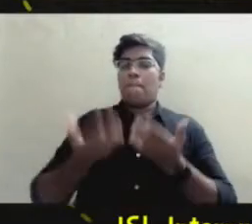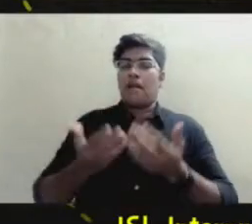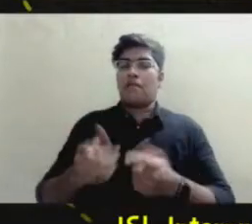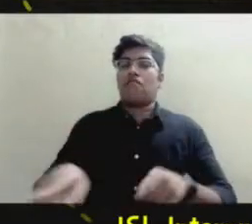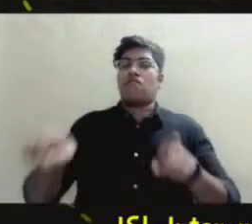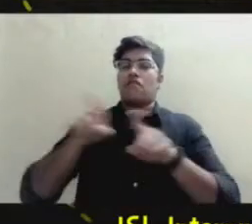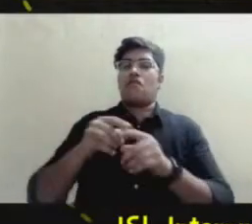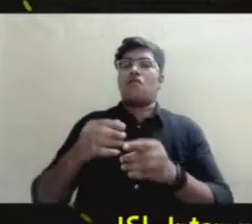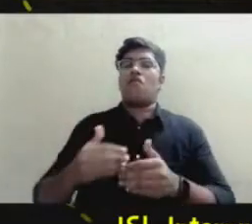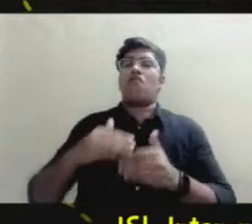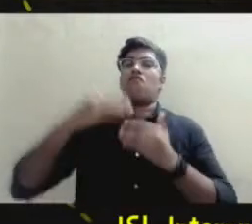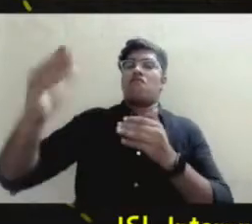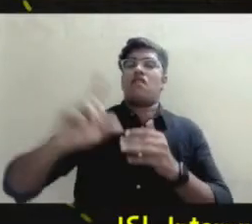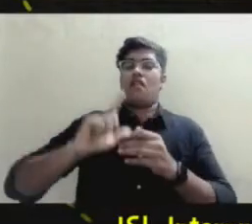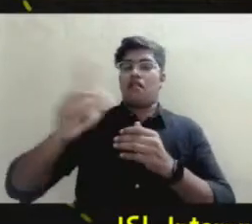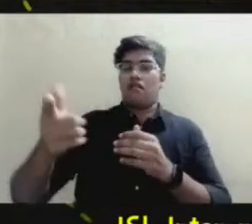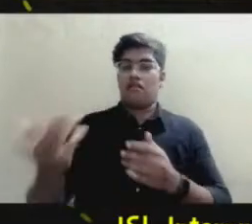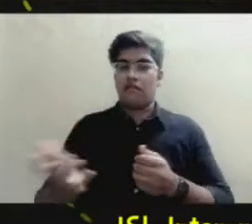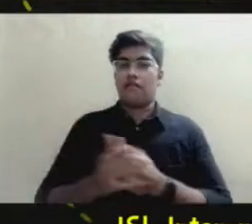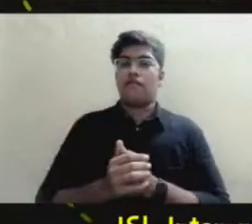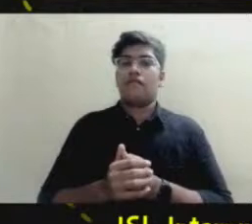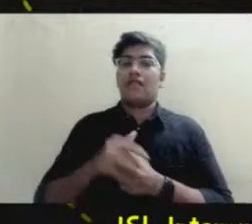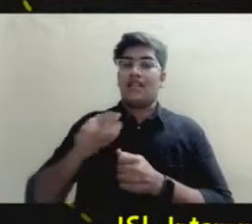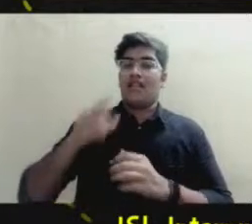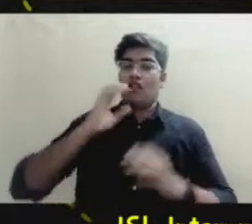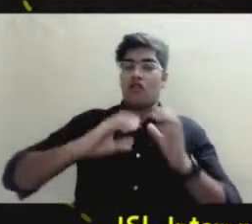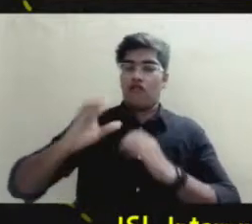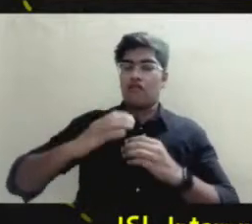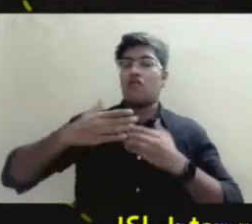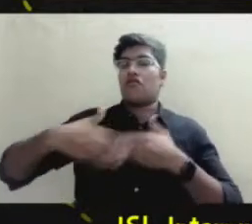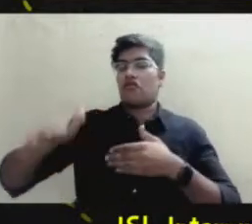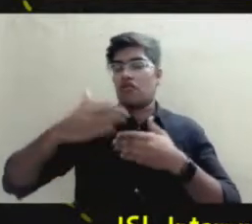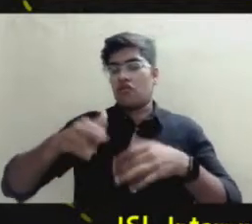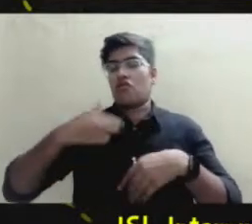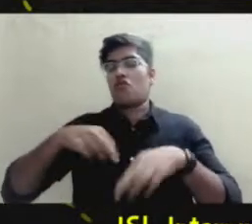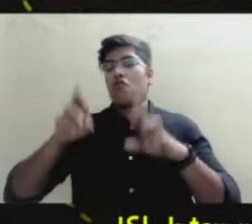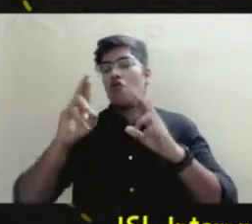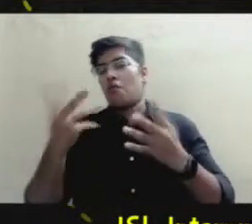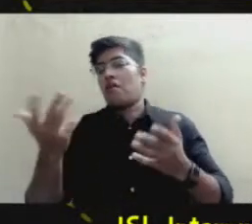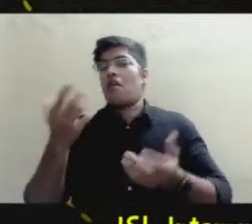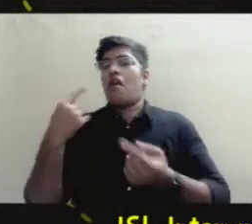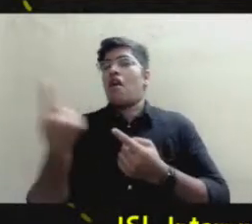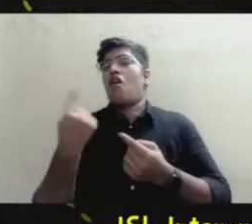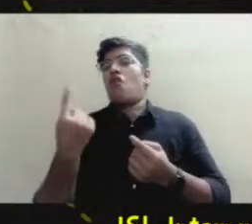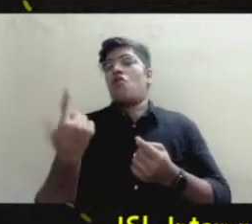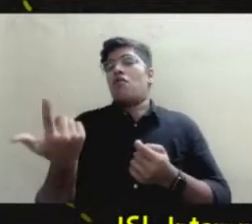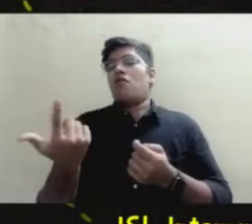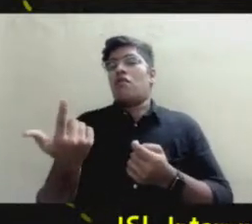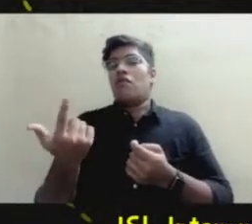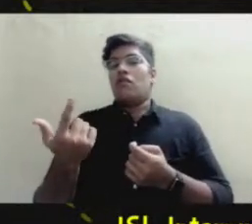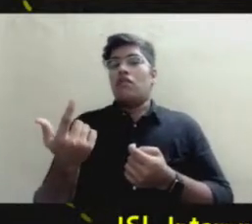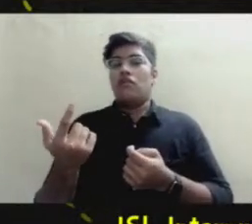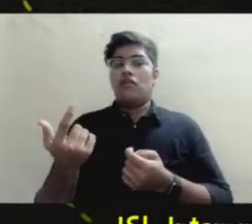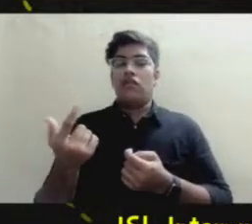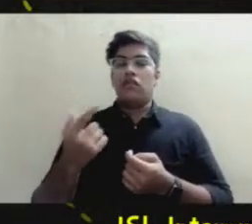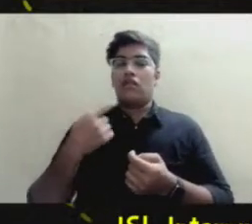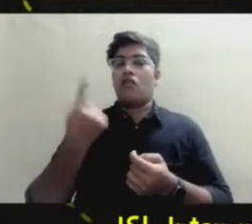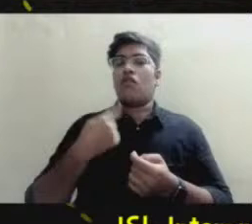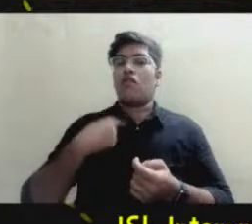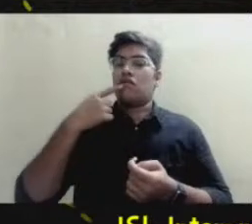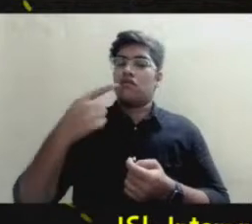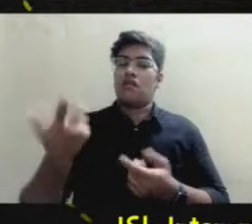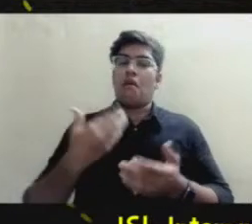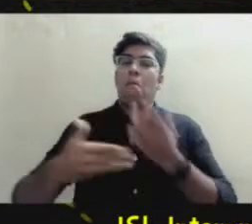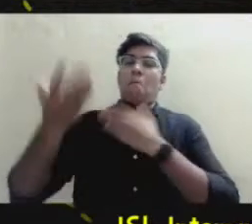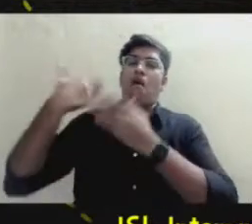have, and it's important that those conversations continue, where we don't just sort of say that, in the